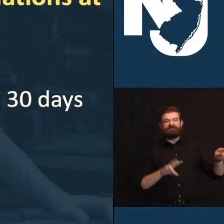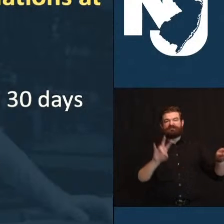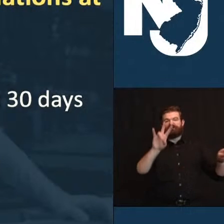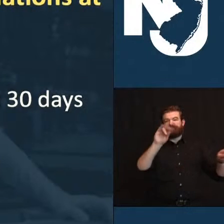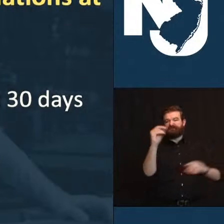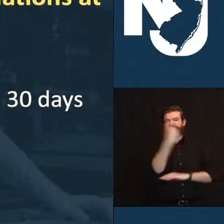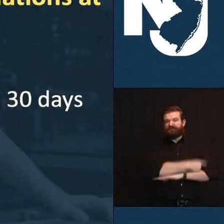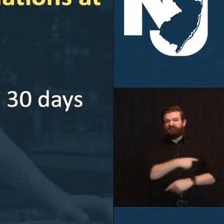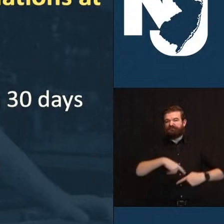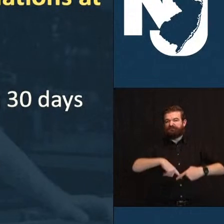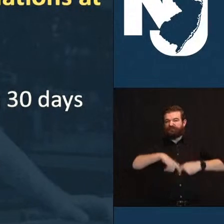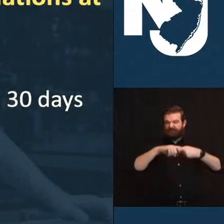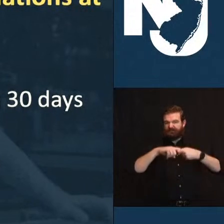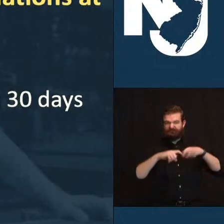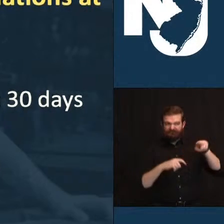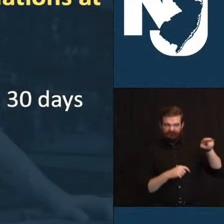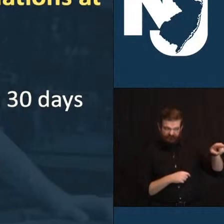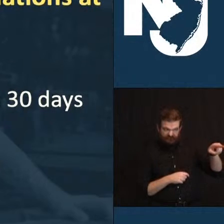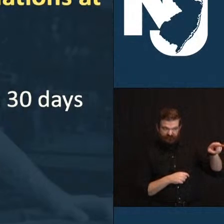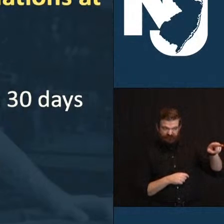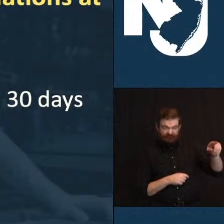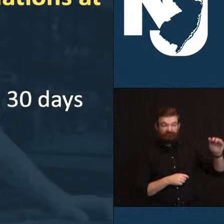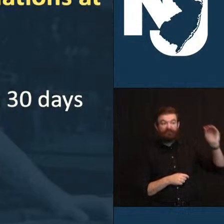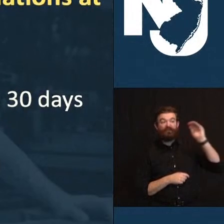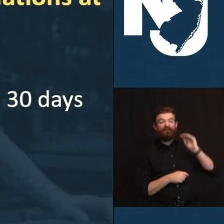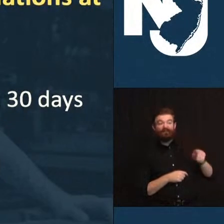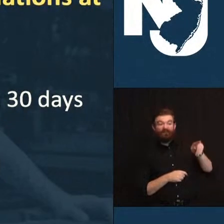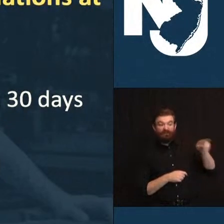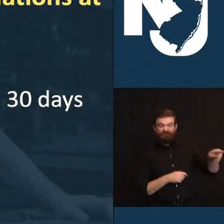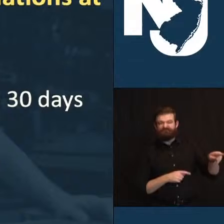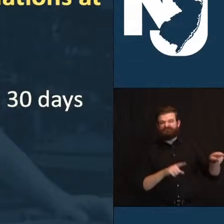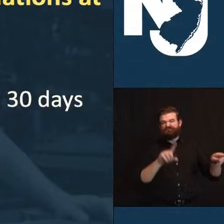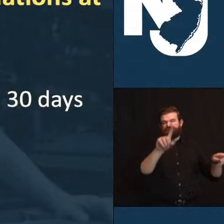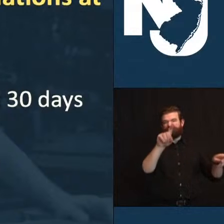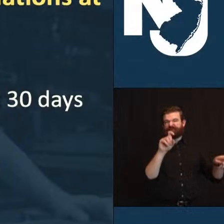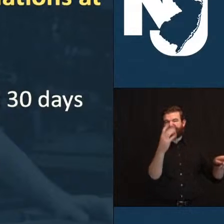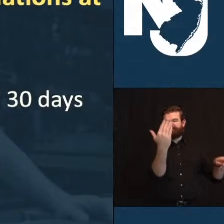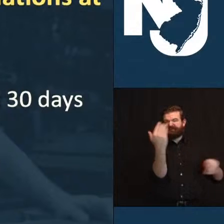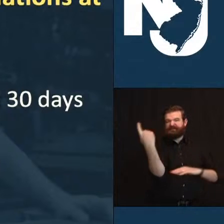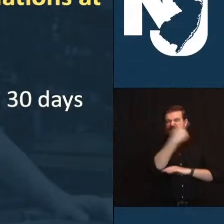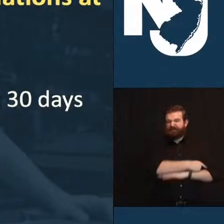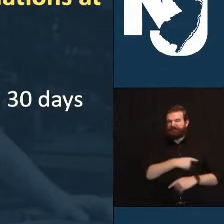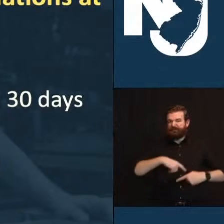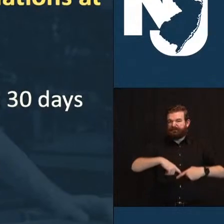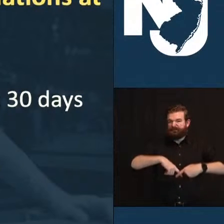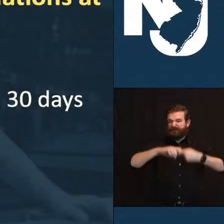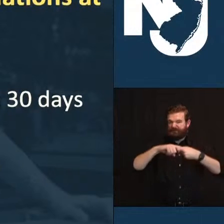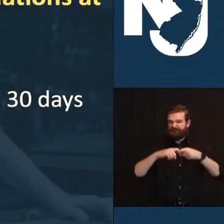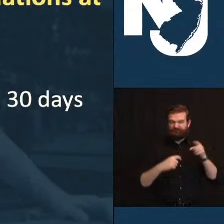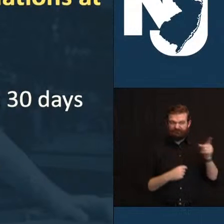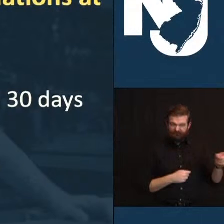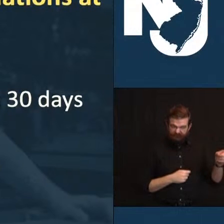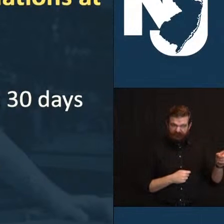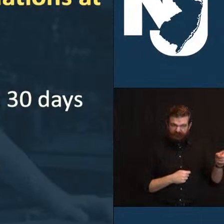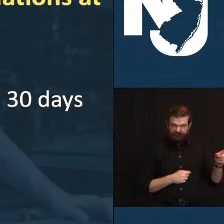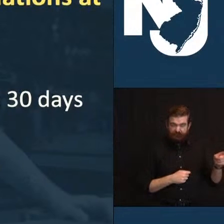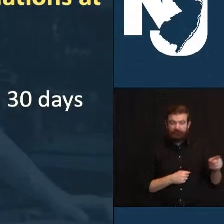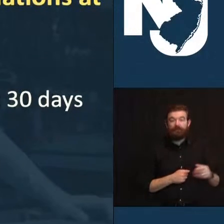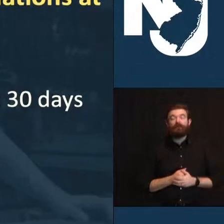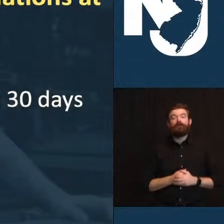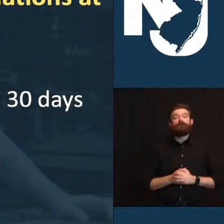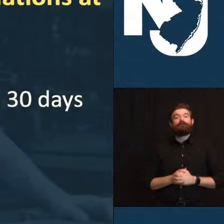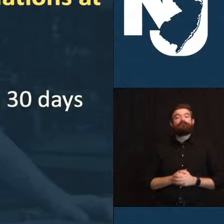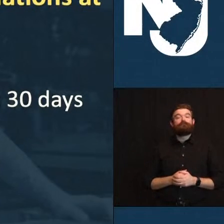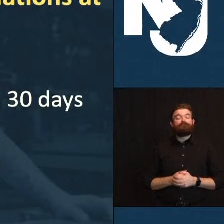Black Betty's Saloon in Sayreville faces a 70-day suspension. And the final establishment, B&B